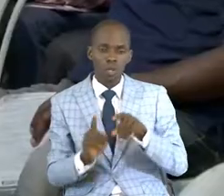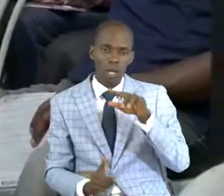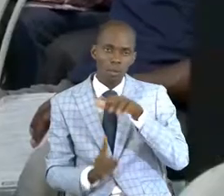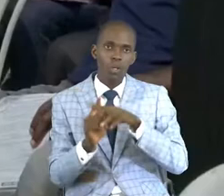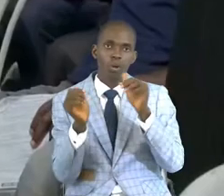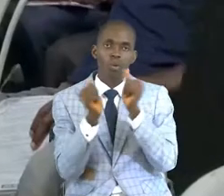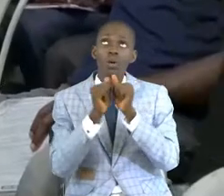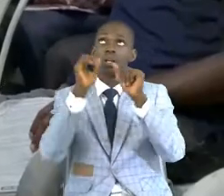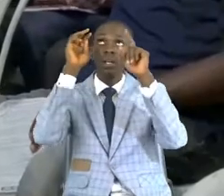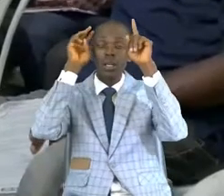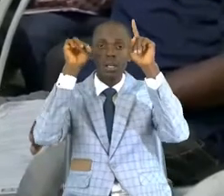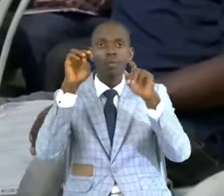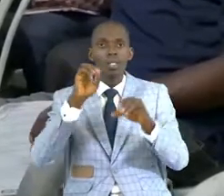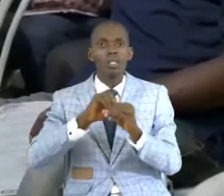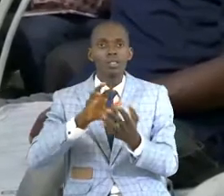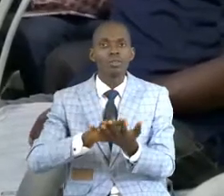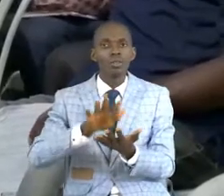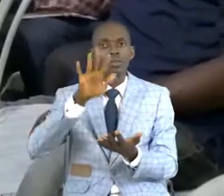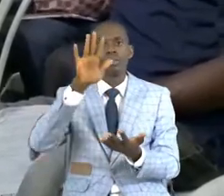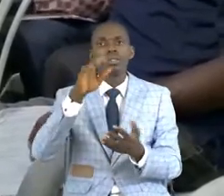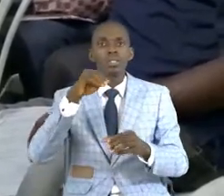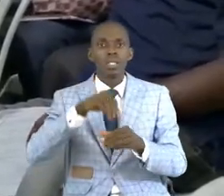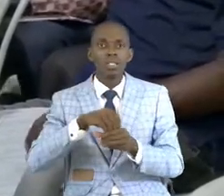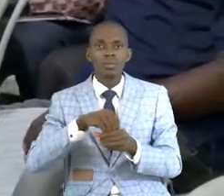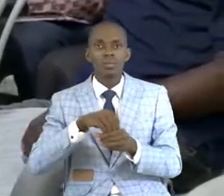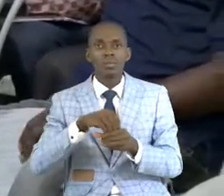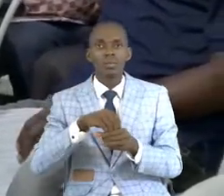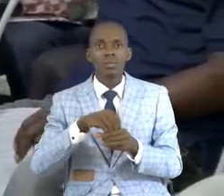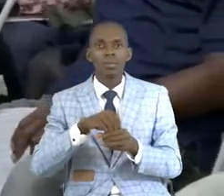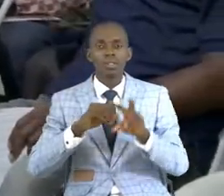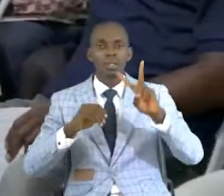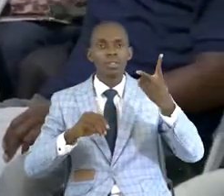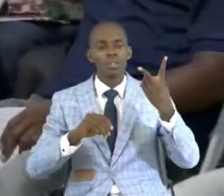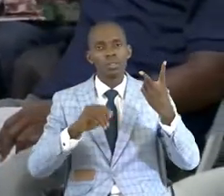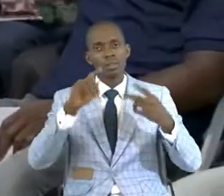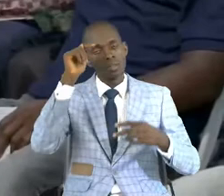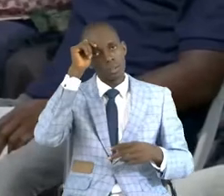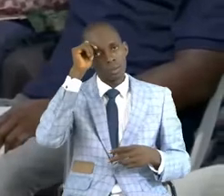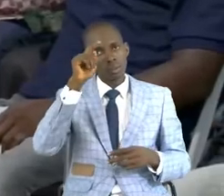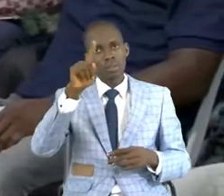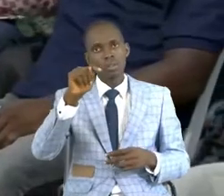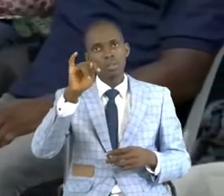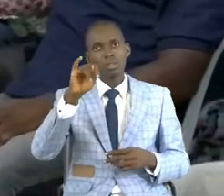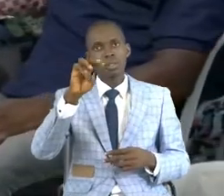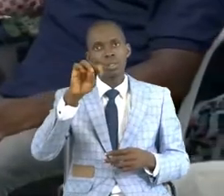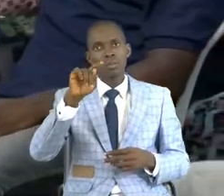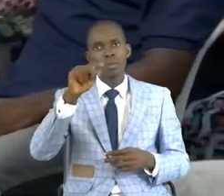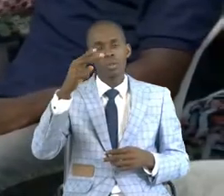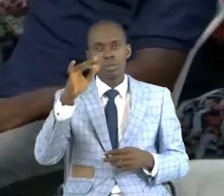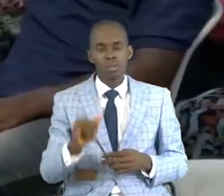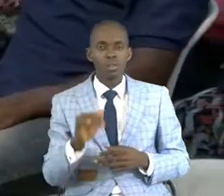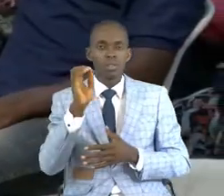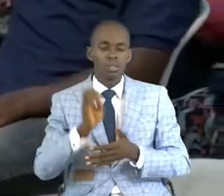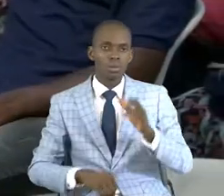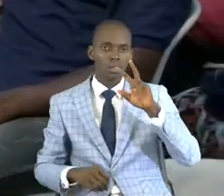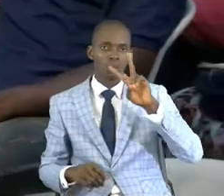in glory. We're looking at 2 Timothy chapter 2 verse 11. In 2 Timothy chapter